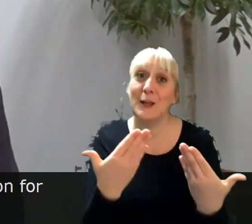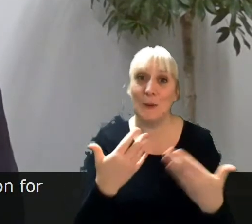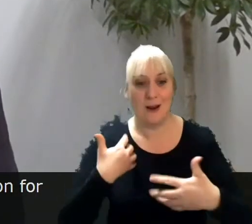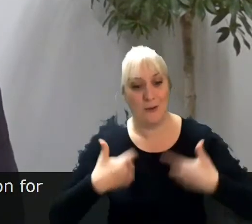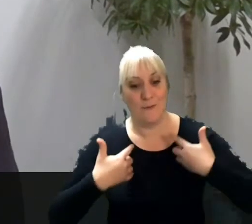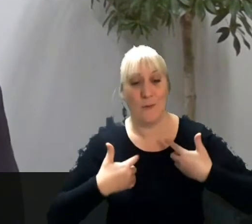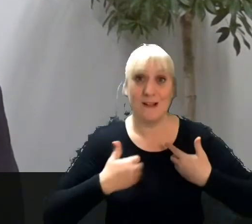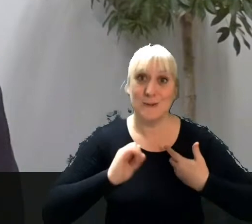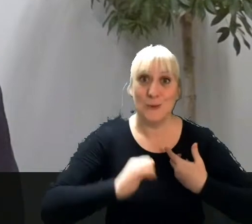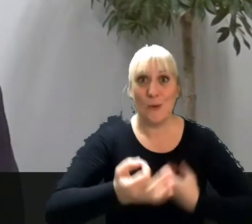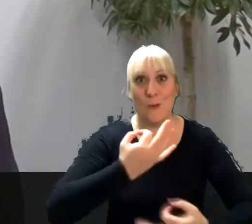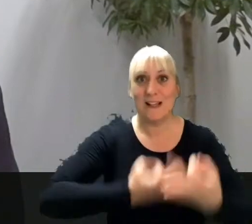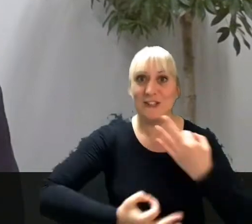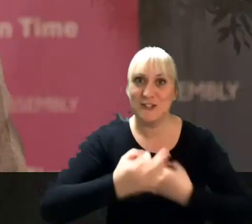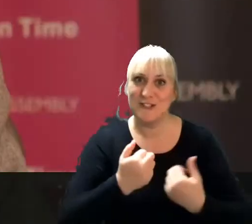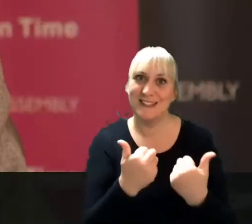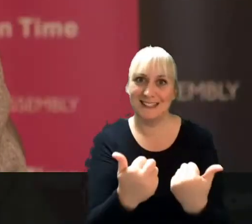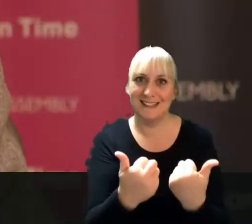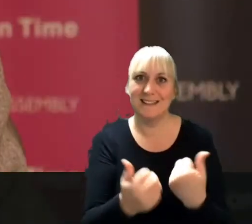this evening.